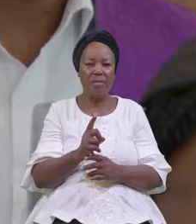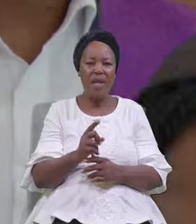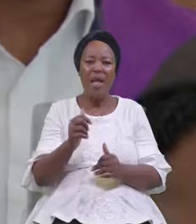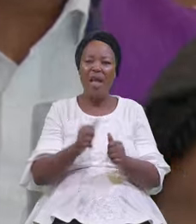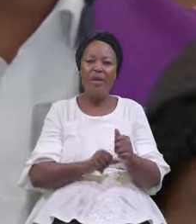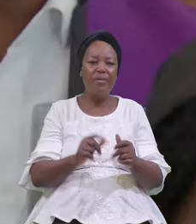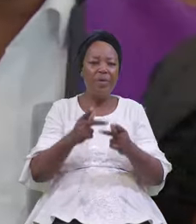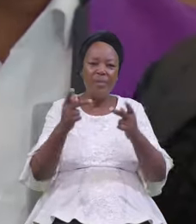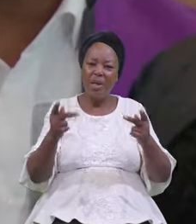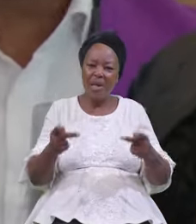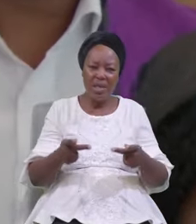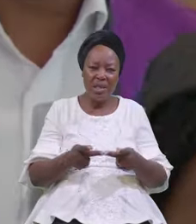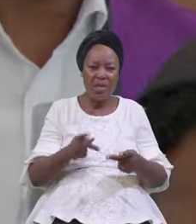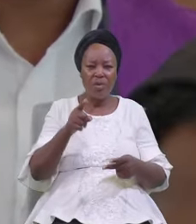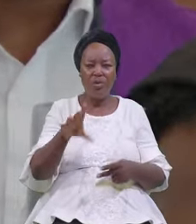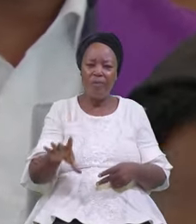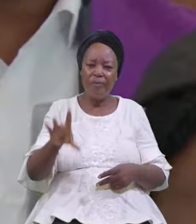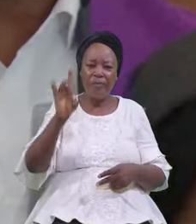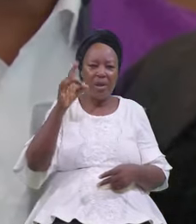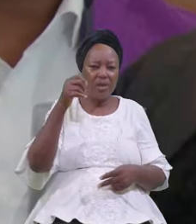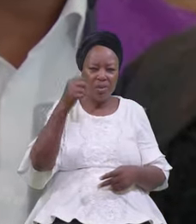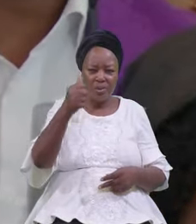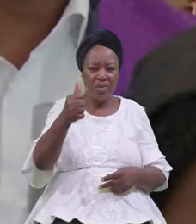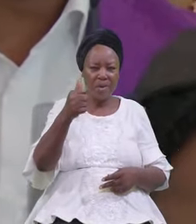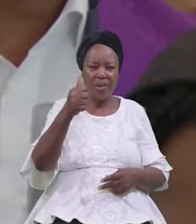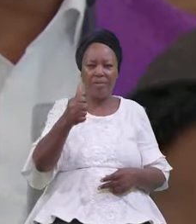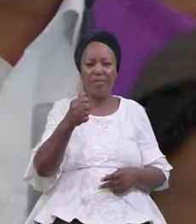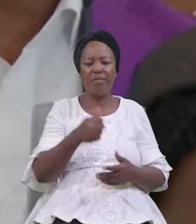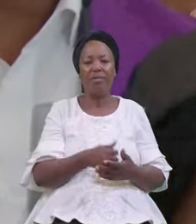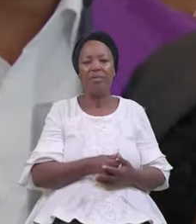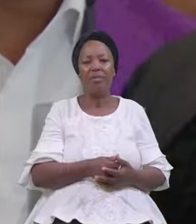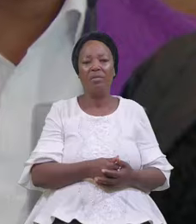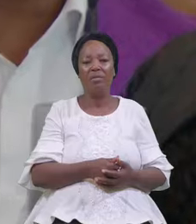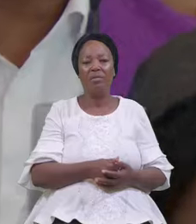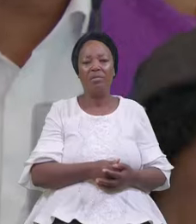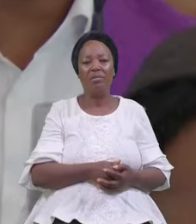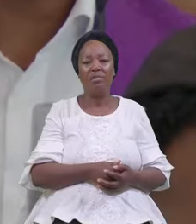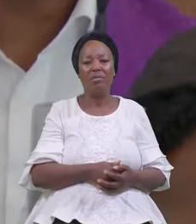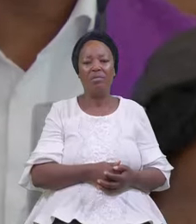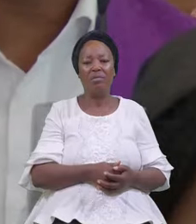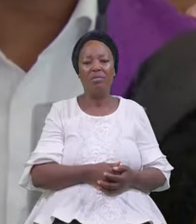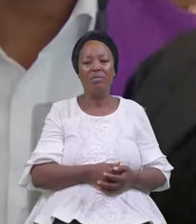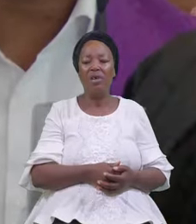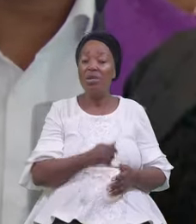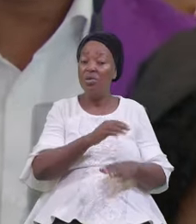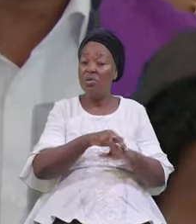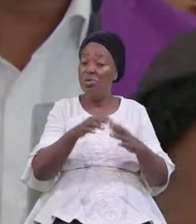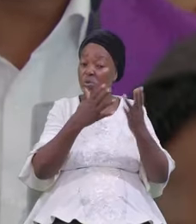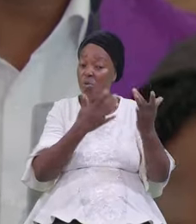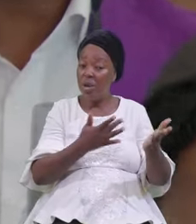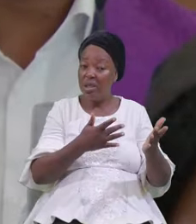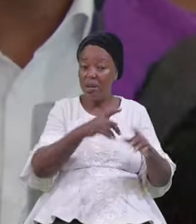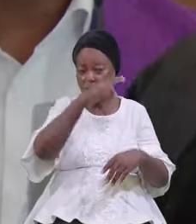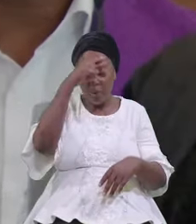everywhere you find yourself, do it today. Tomorrow may be too